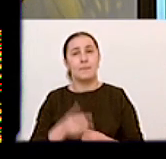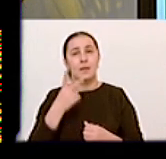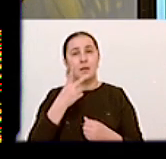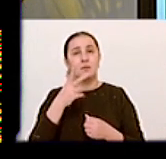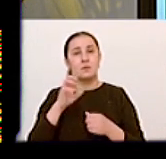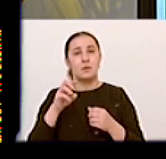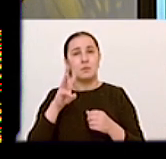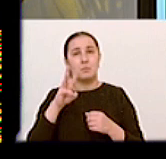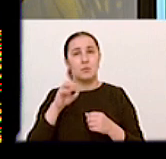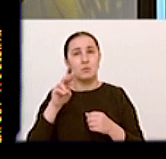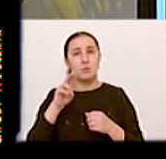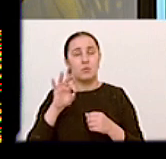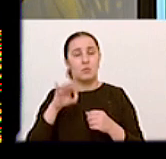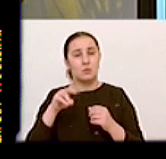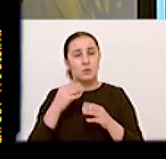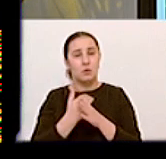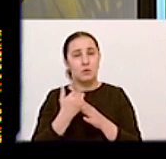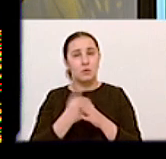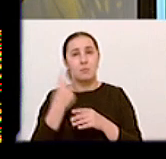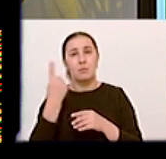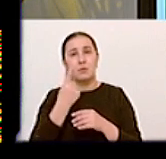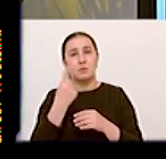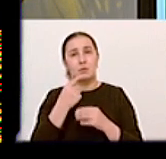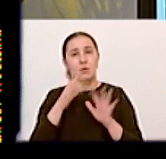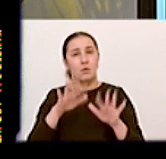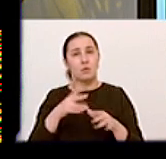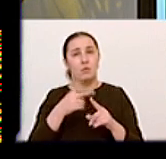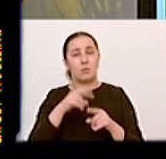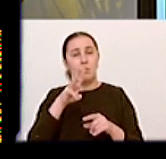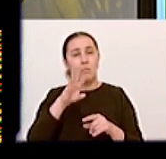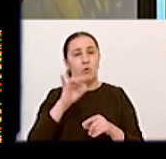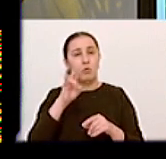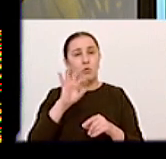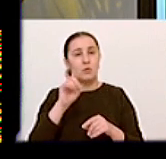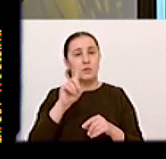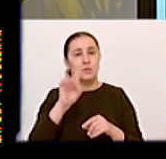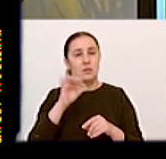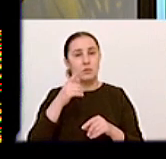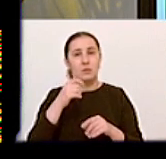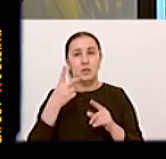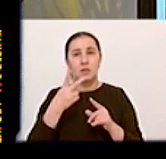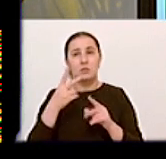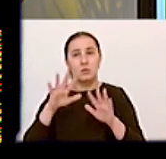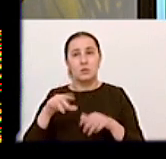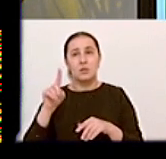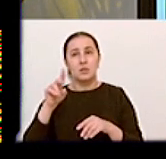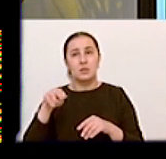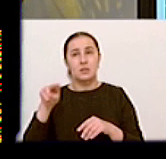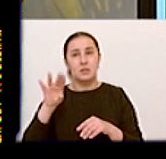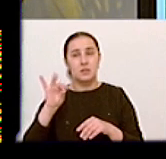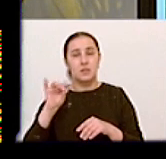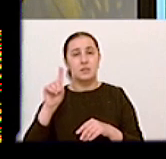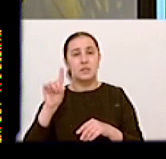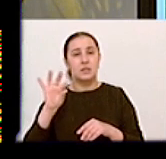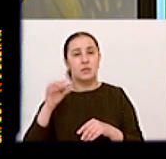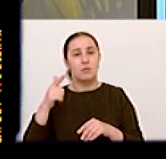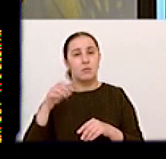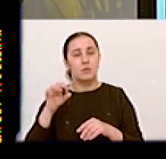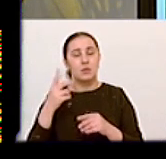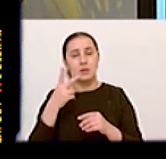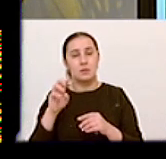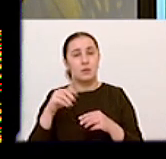Egizaklar metodi yordamida mana birinchi xil holatda monozigotali, ikkinchi xil holatda dizigotali egizaklar